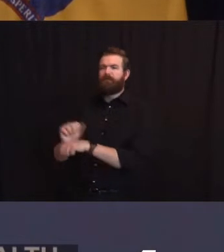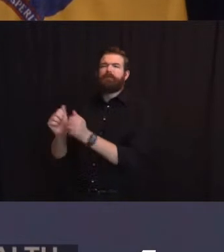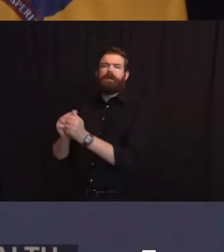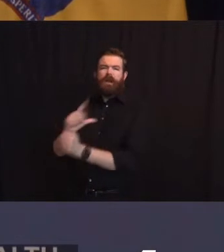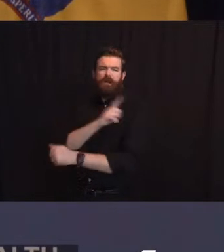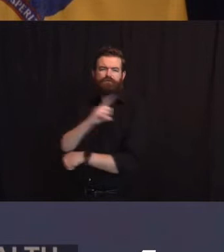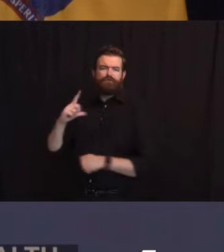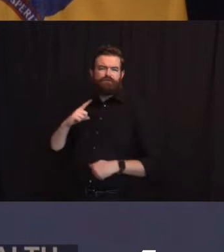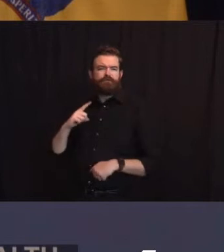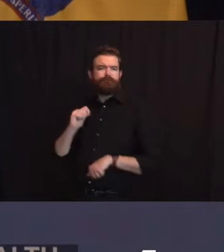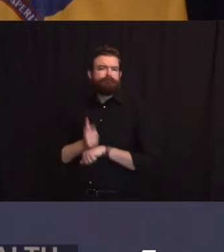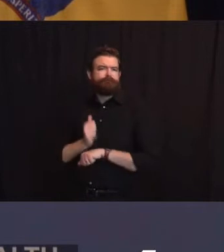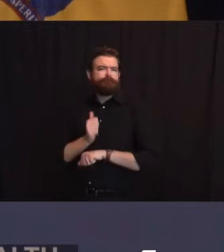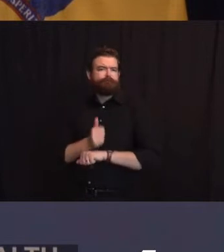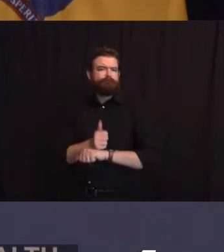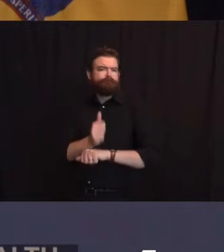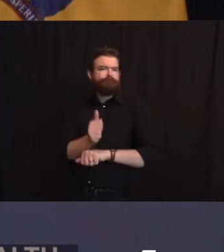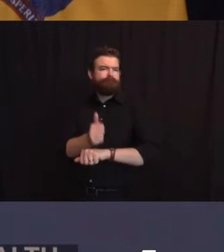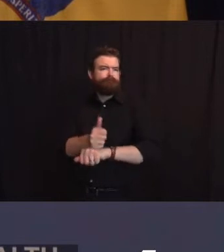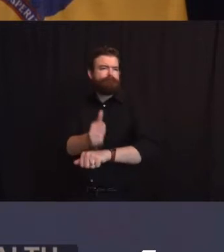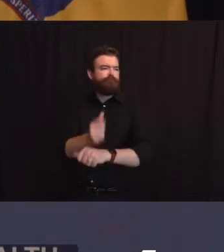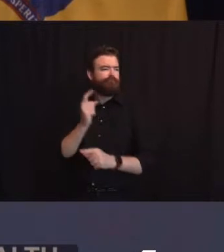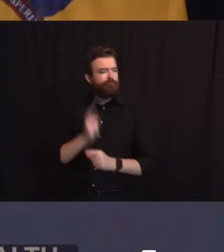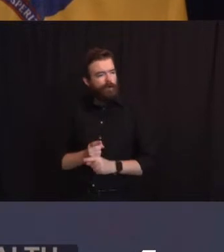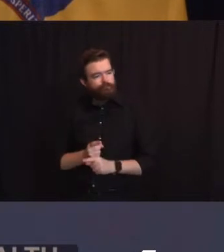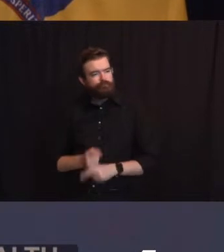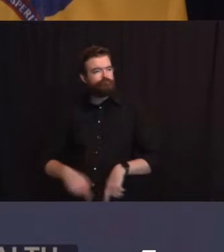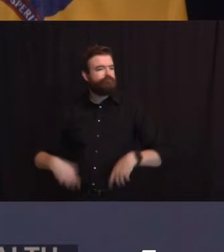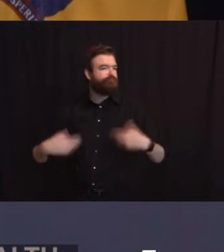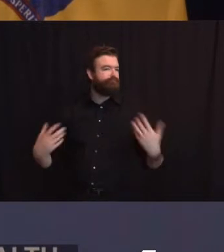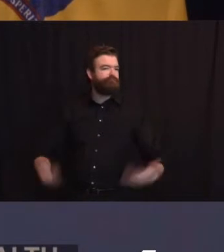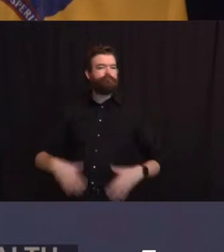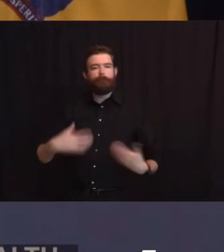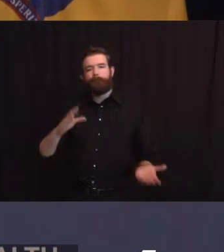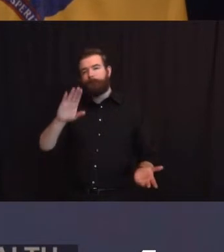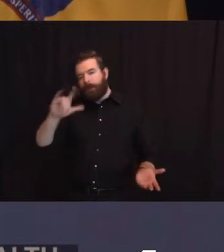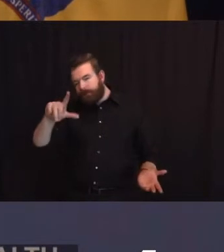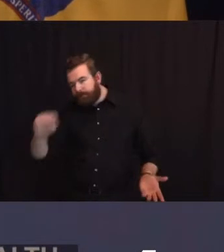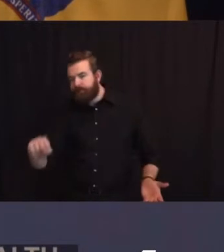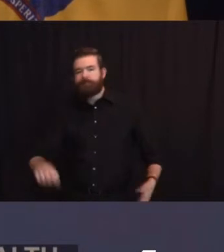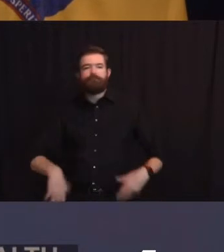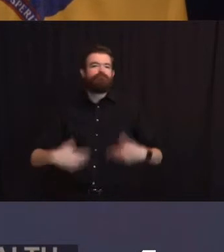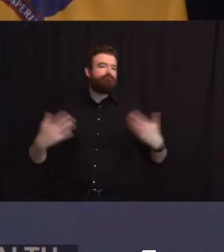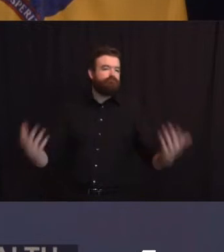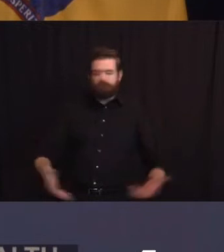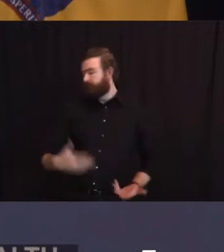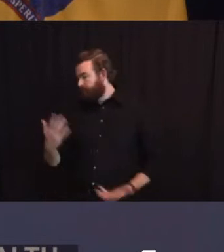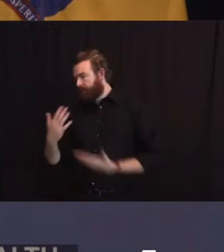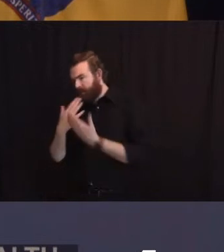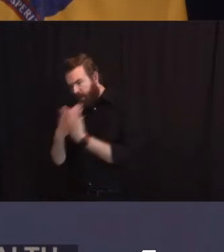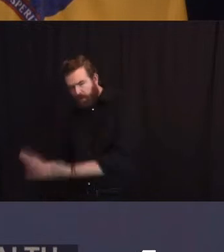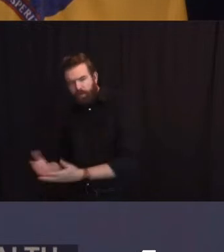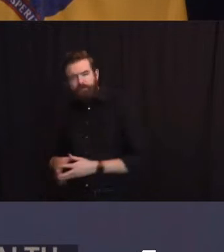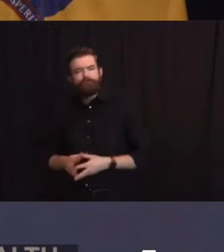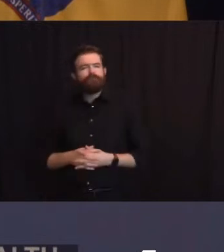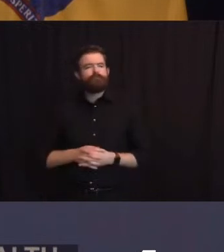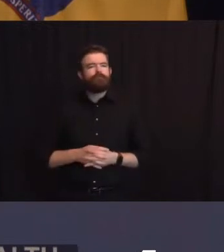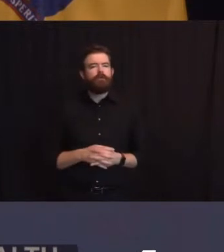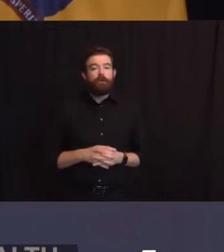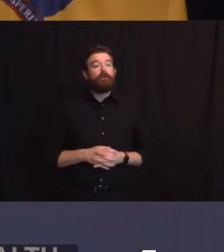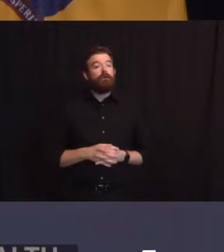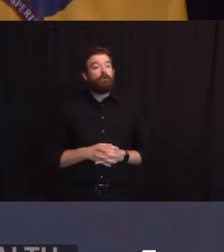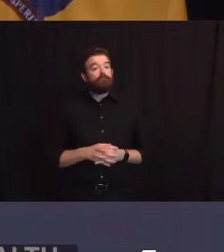allow us to take that step responsibly and safely. So I thank them for that. Thank you. Brent, good afternoon. Good